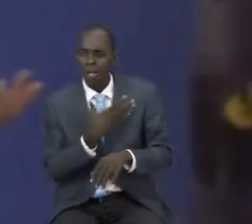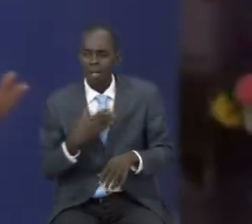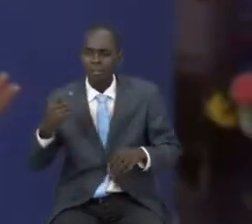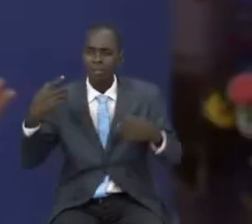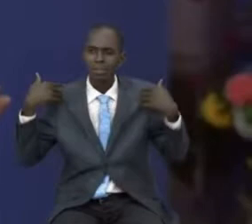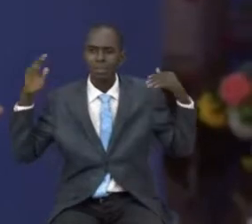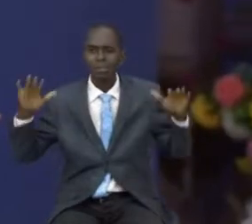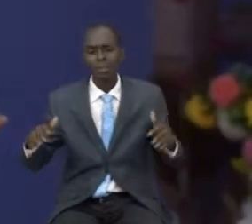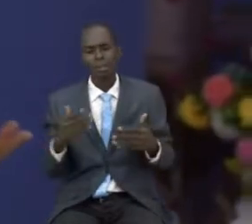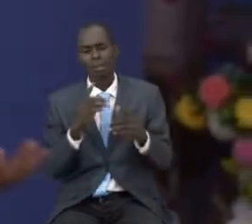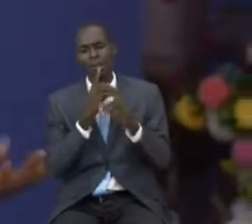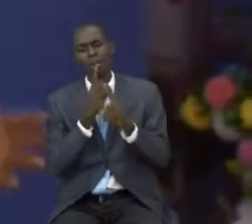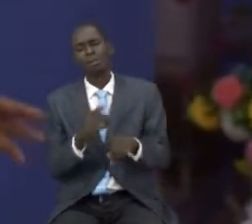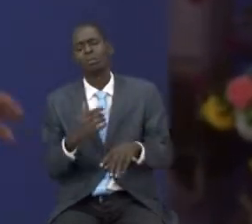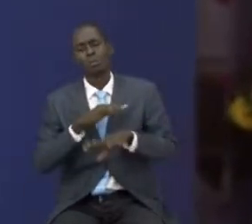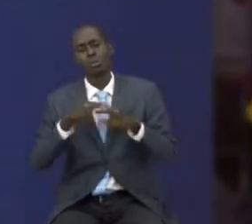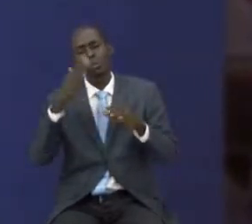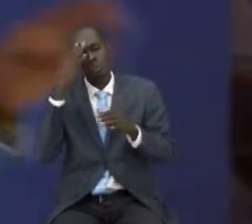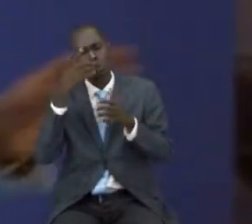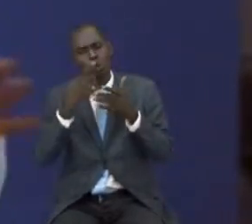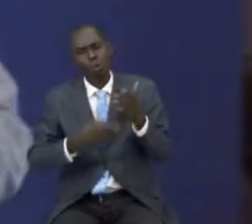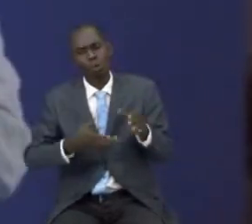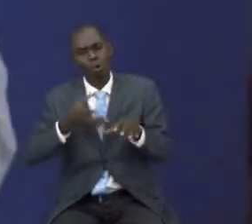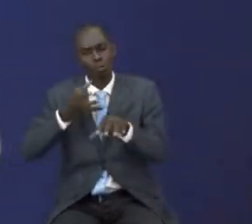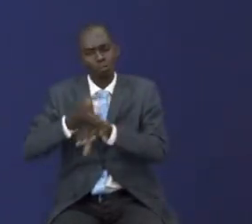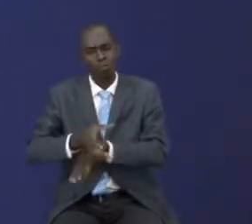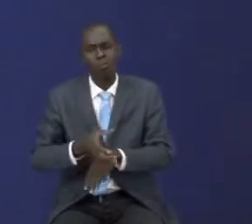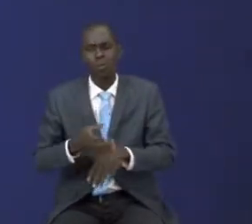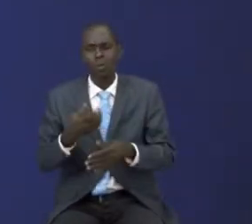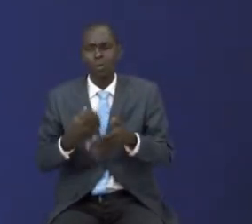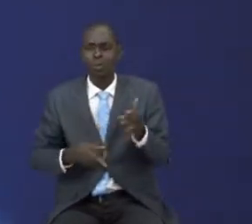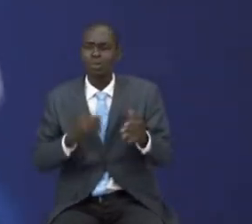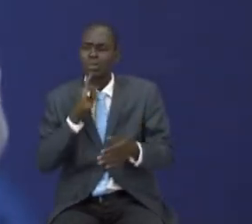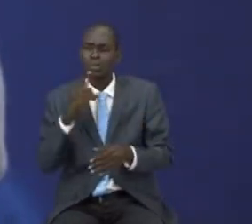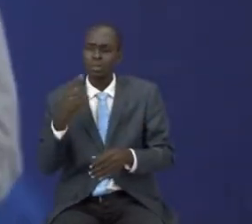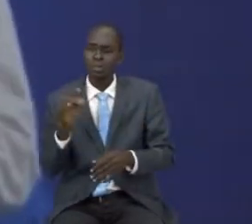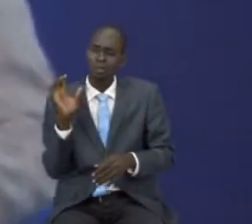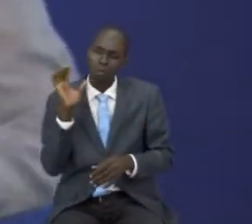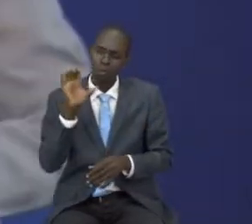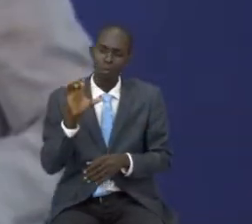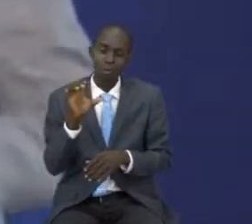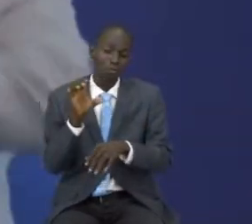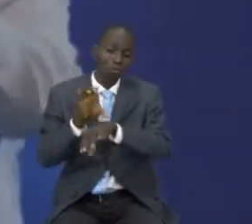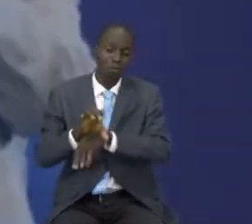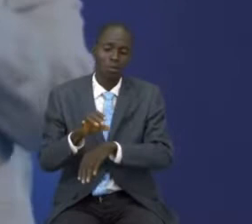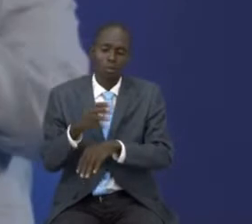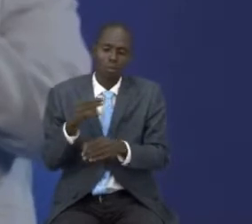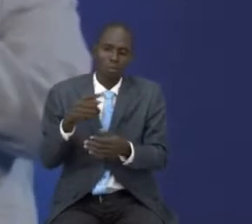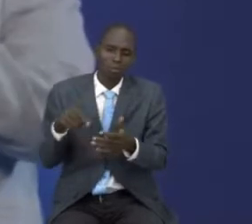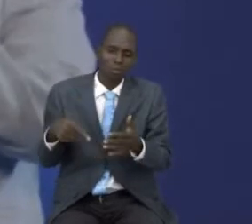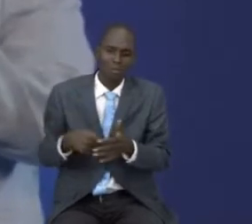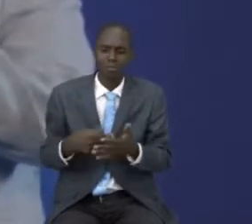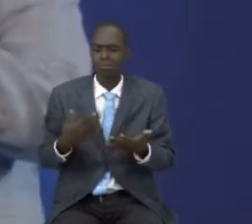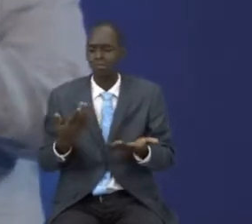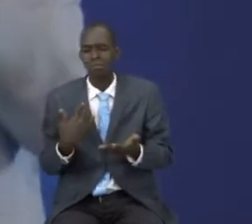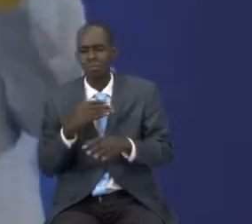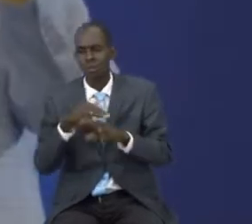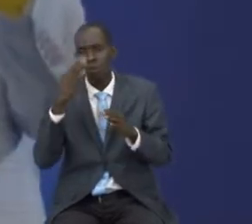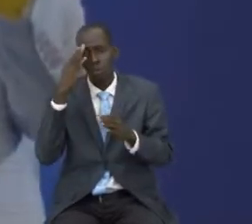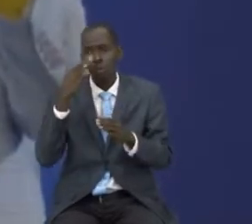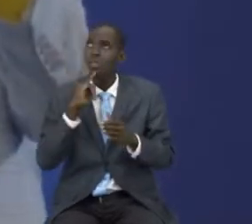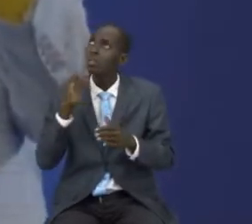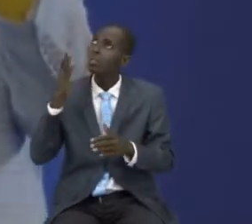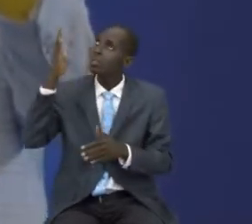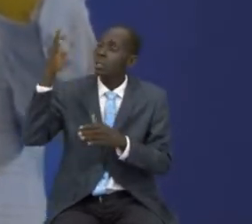know the source of the sickness, and there's no treatment. Gabriel, tell me what happens over there. It says, for all